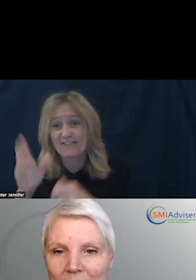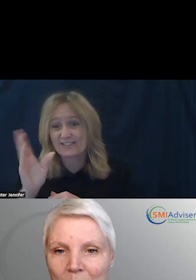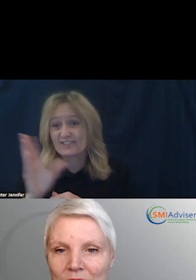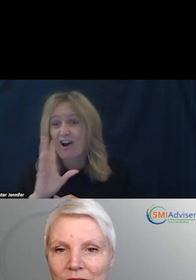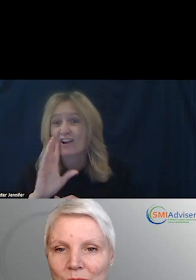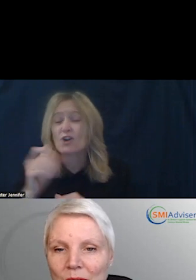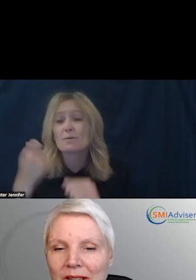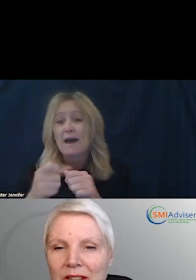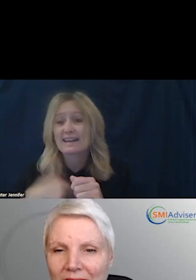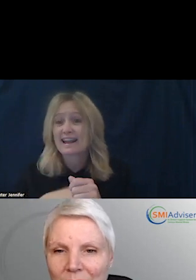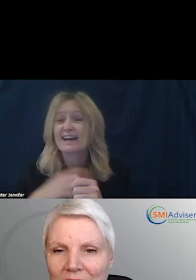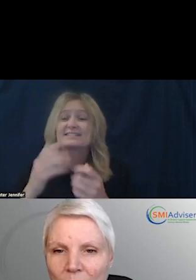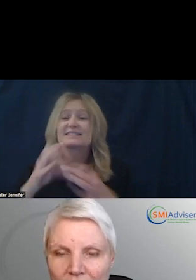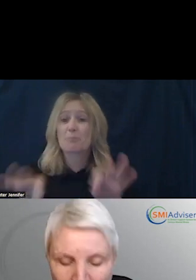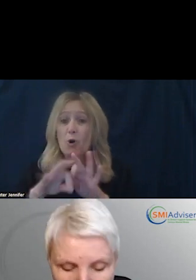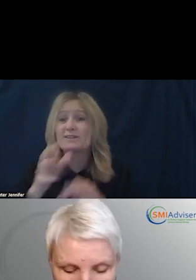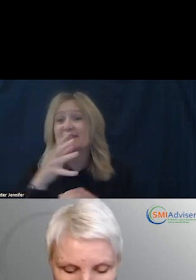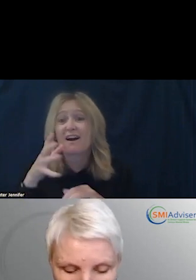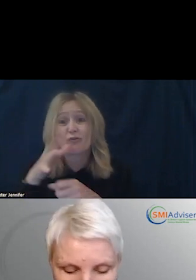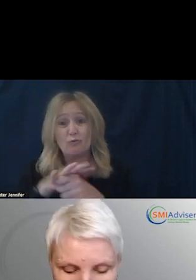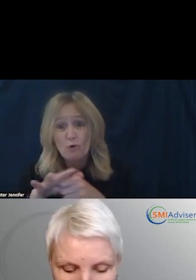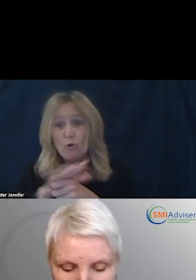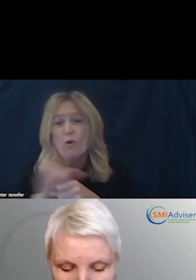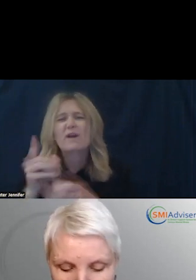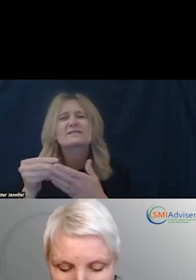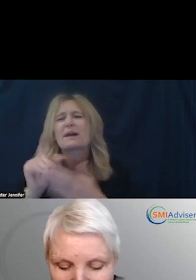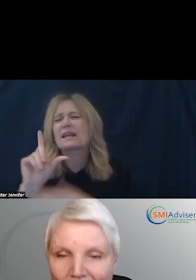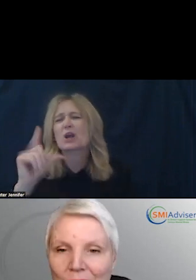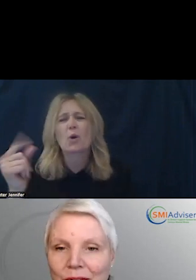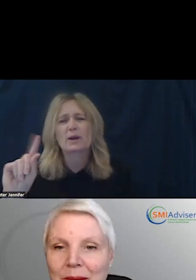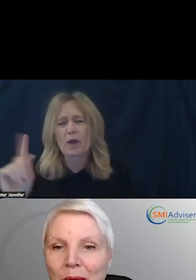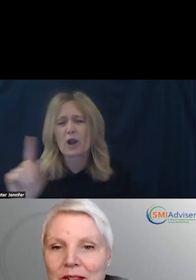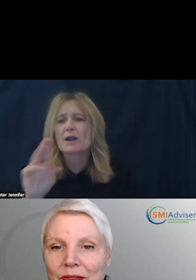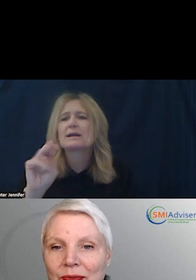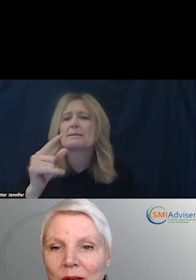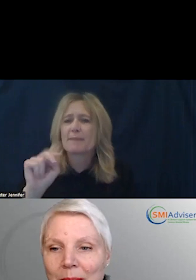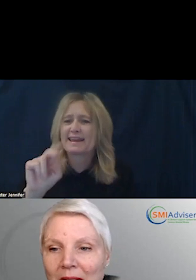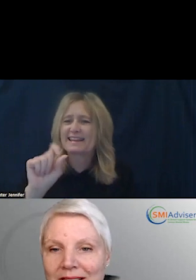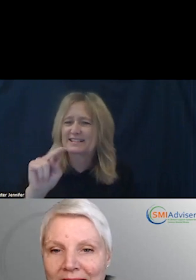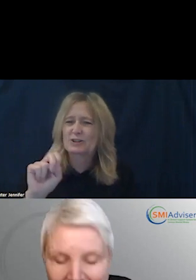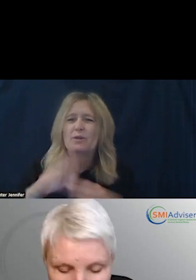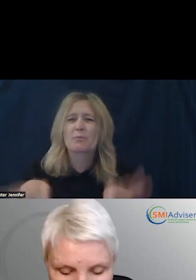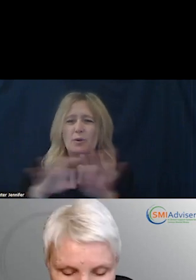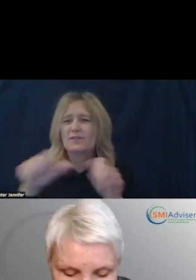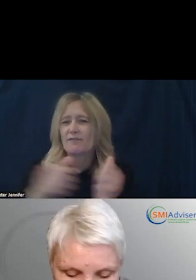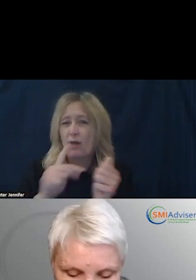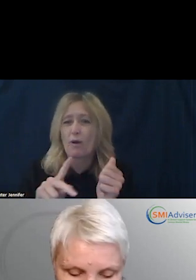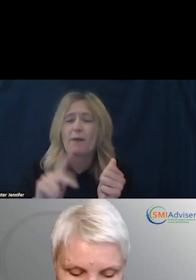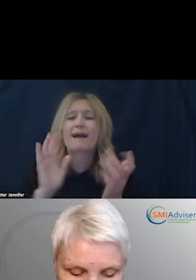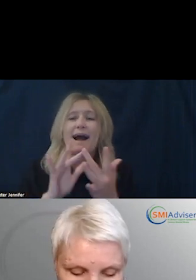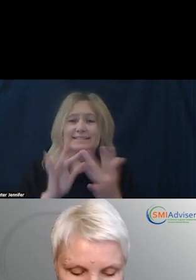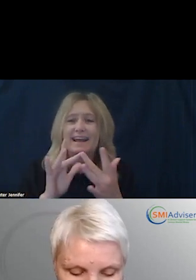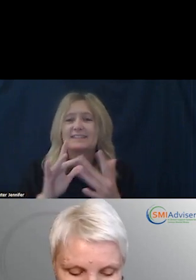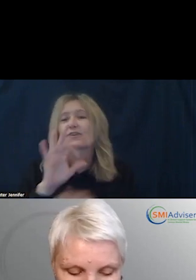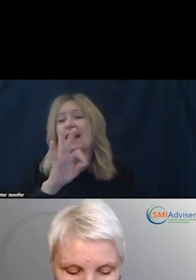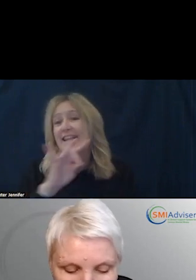us of the importance of rural and really questioning where our money's going. Megan Stone for the importance of follow-up contacts for